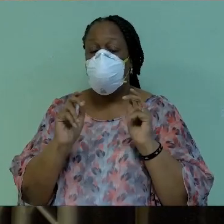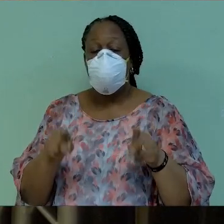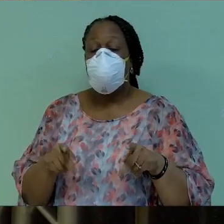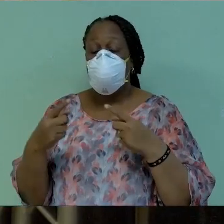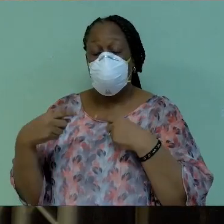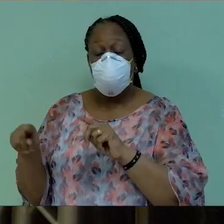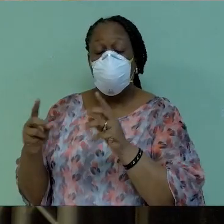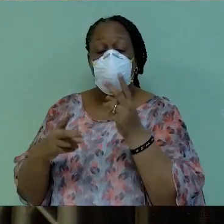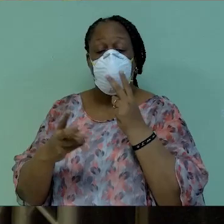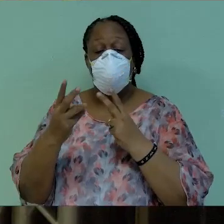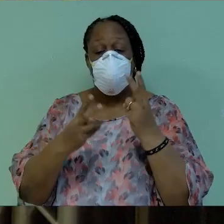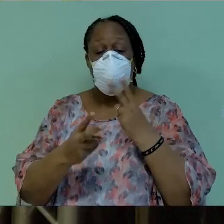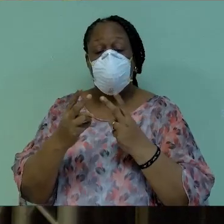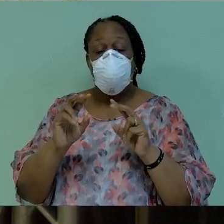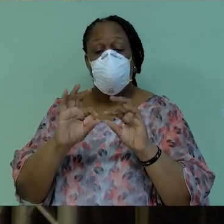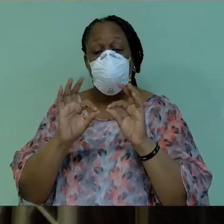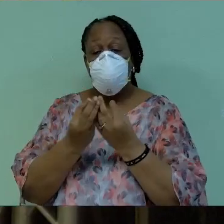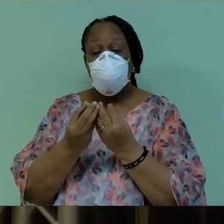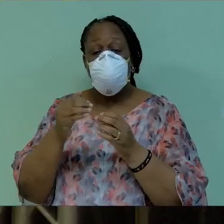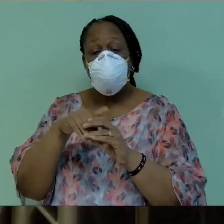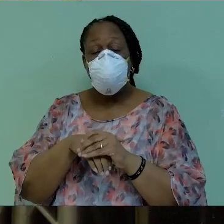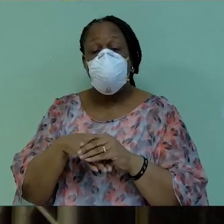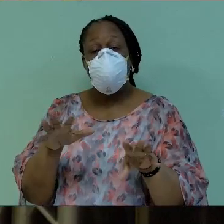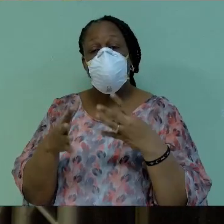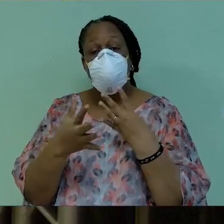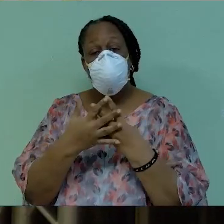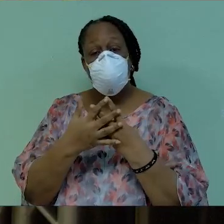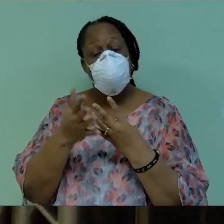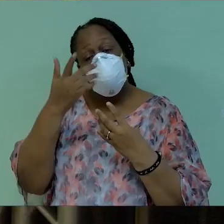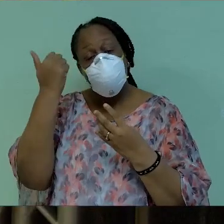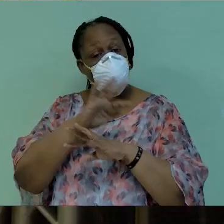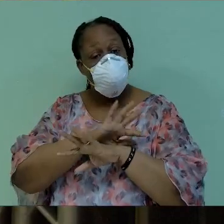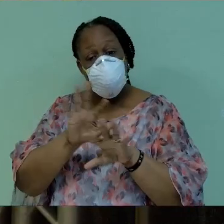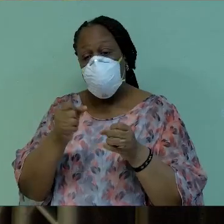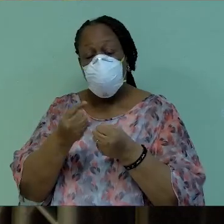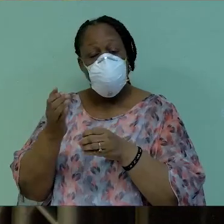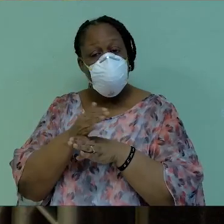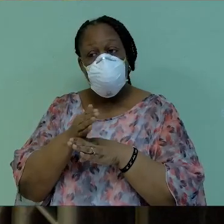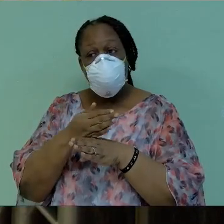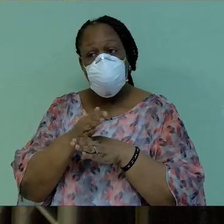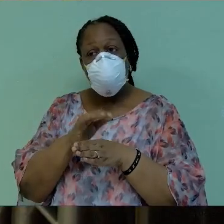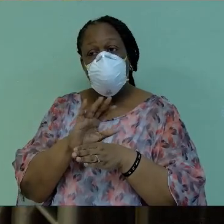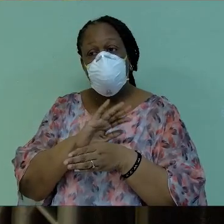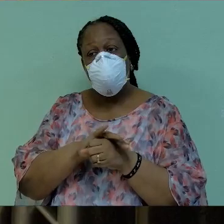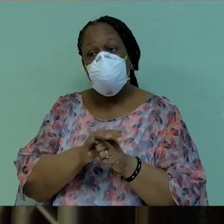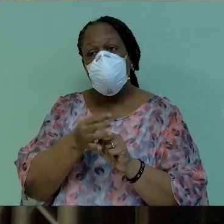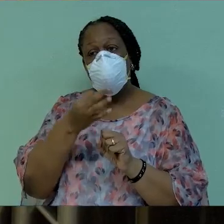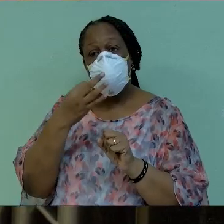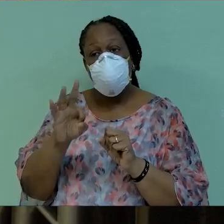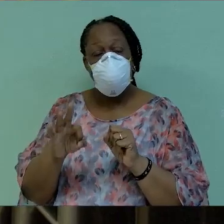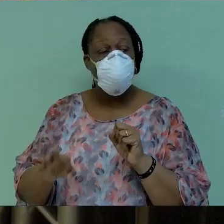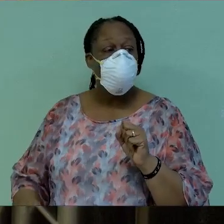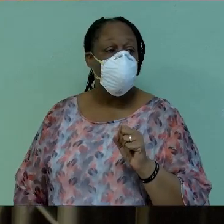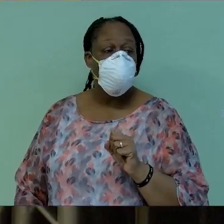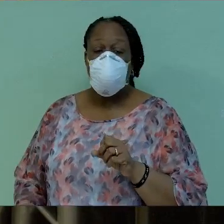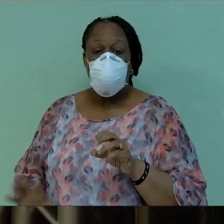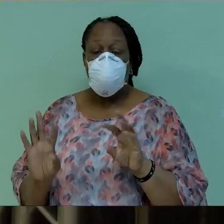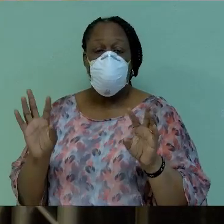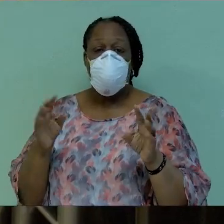inmates. And so this was the major proactive steps that we would have taken to minimize or prevent